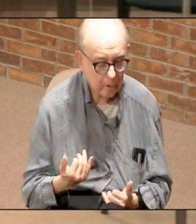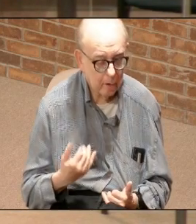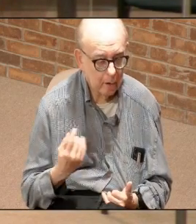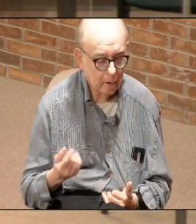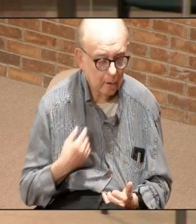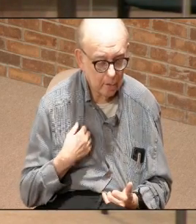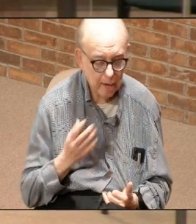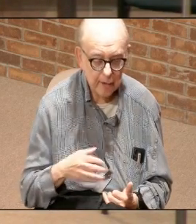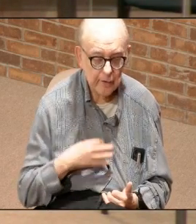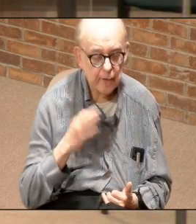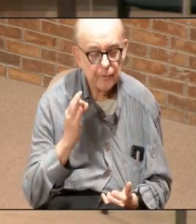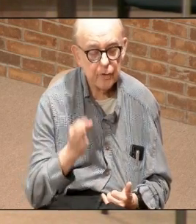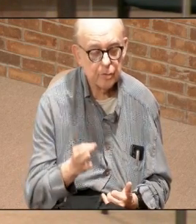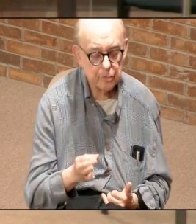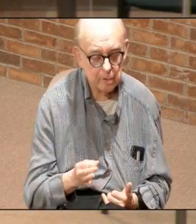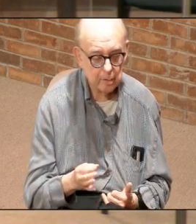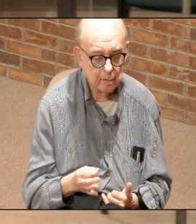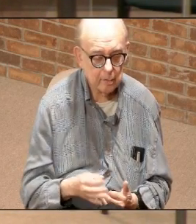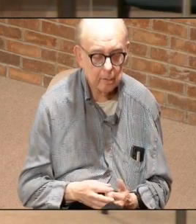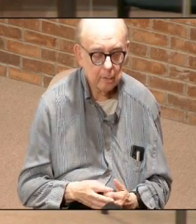You only have a future.